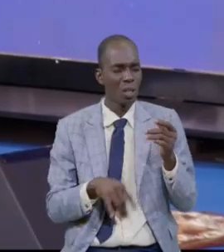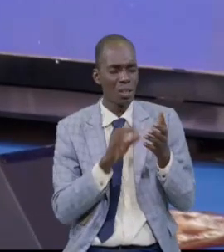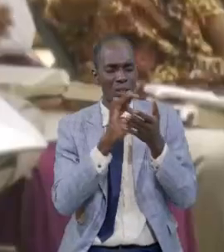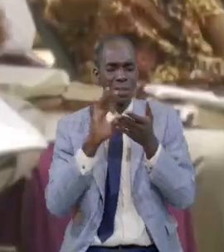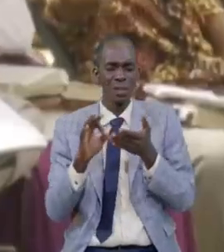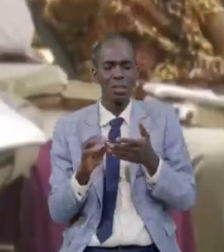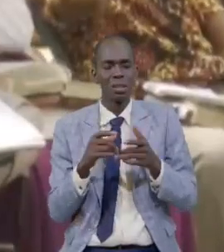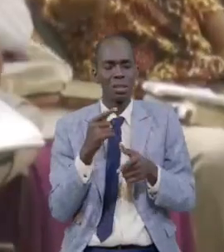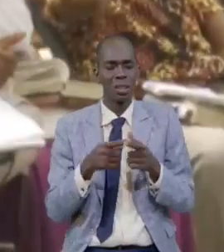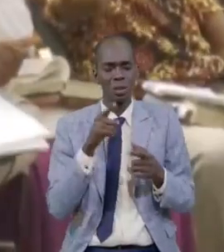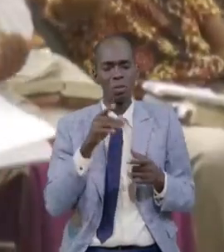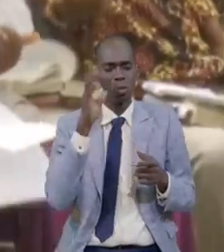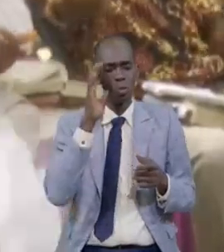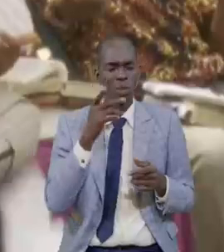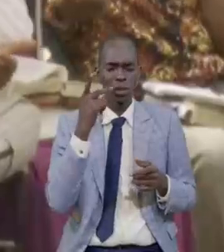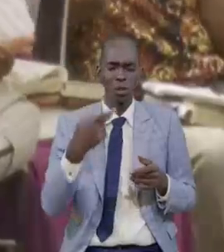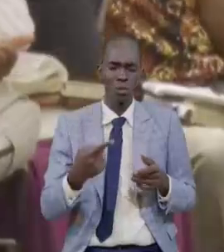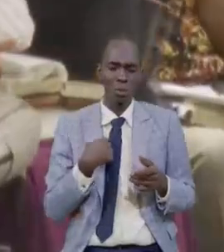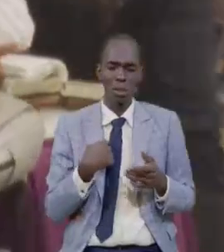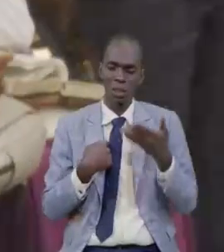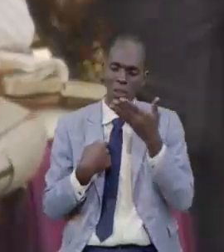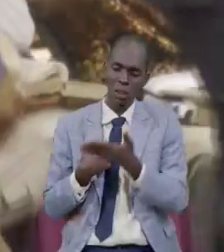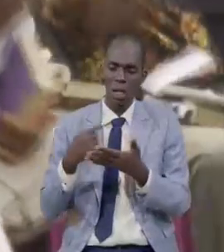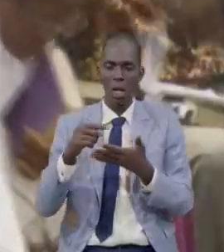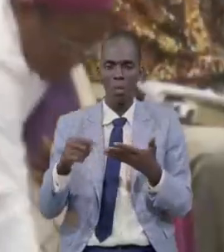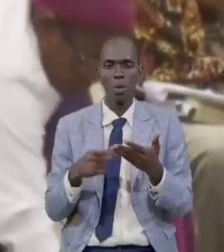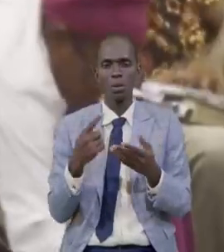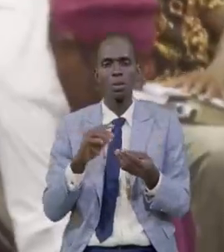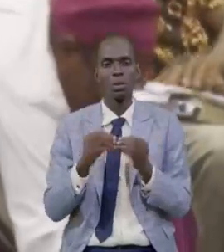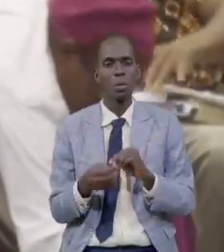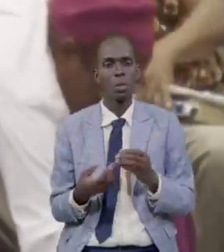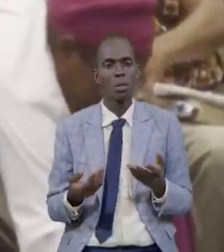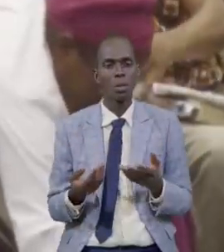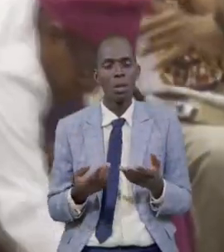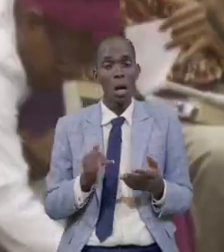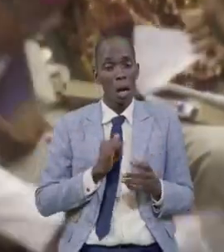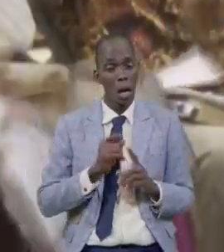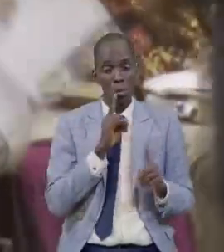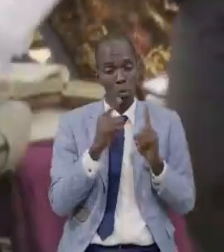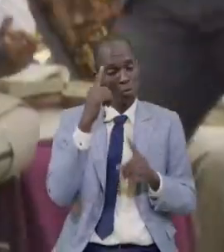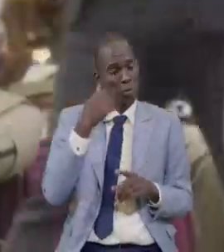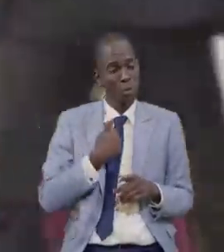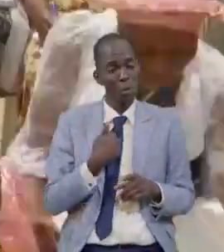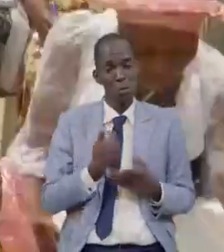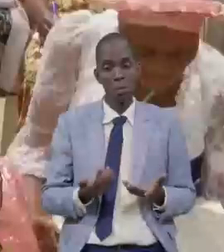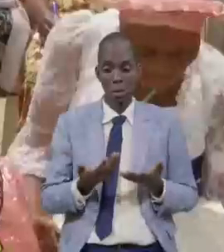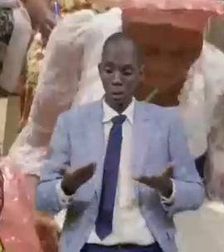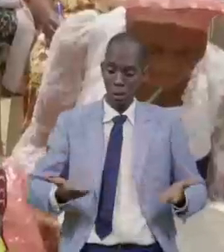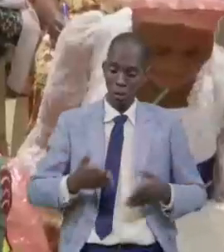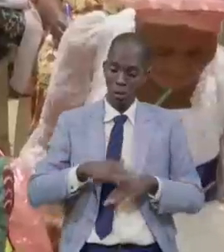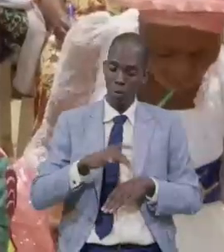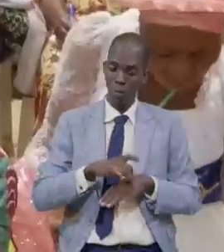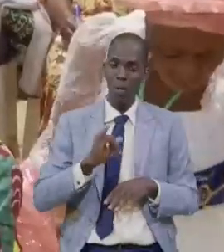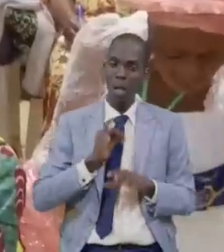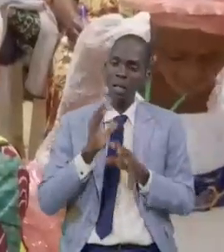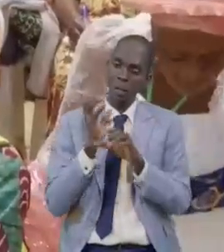them. I'm talking about myself. I say, here on earth, I have salvation. And